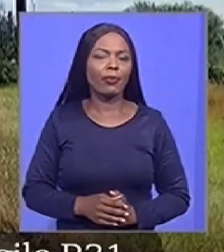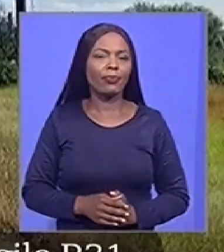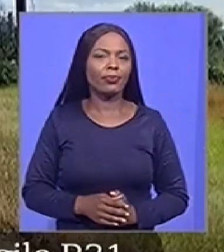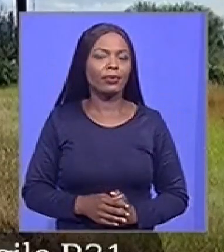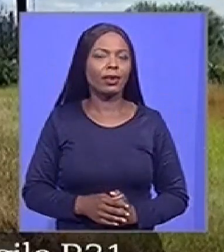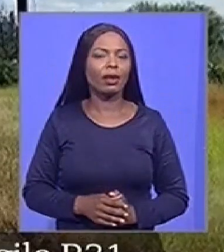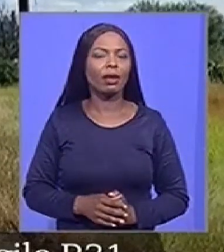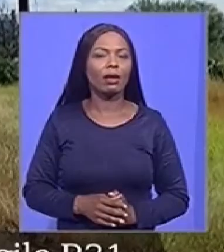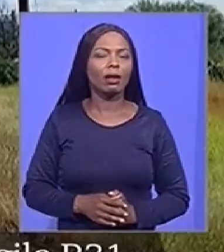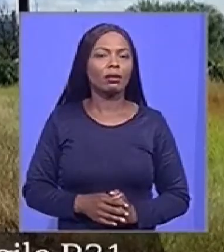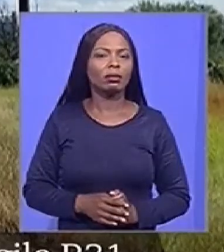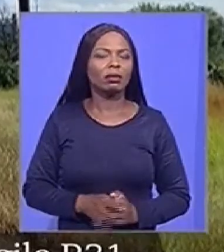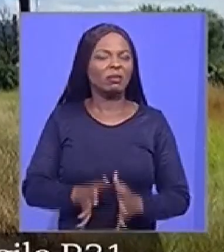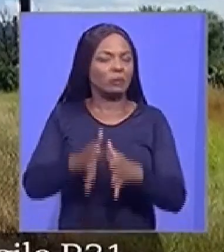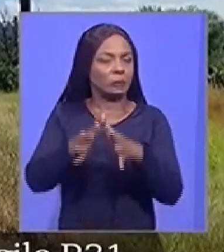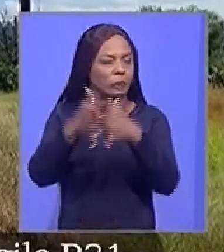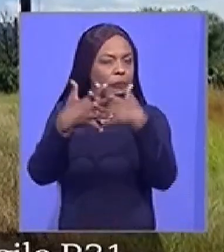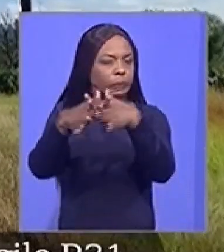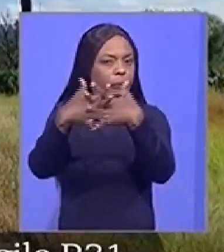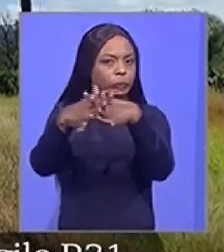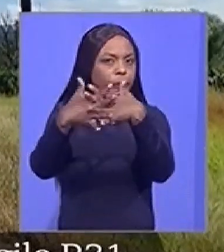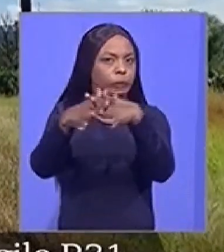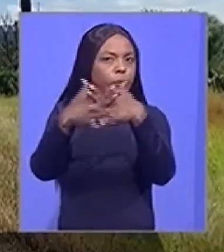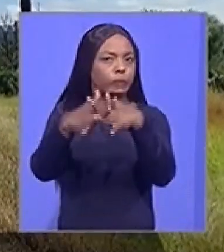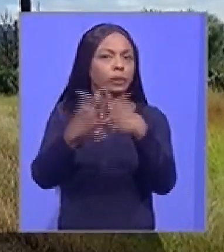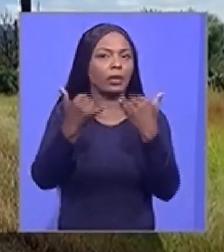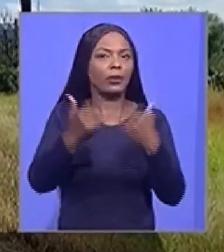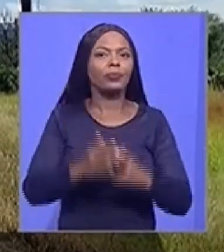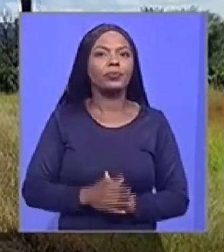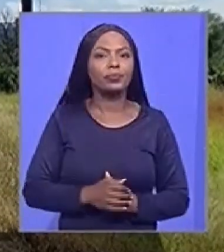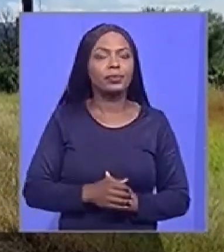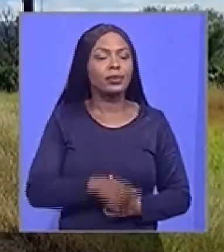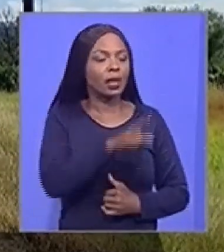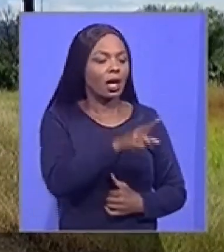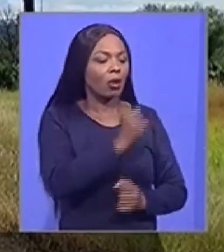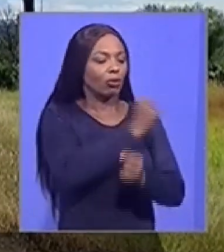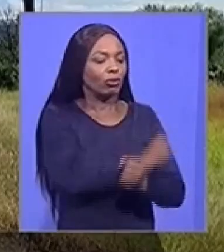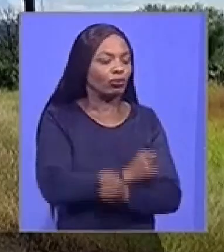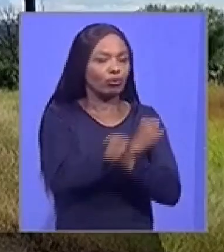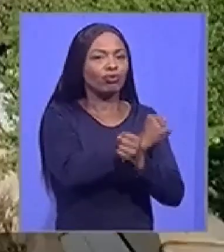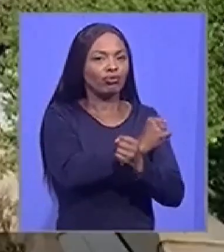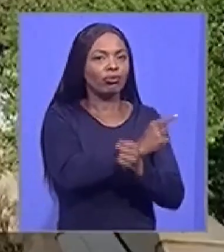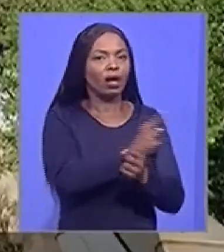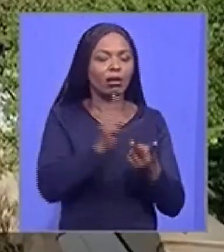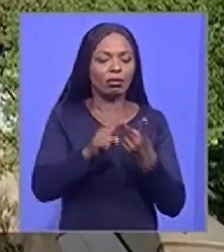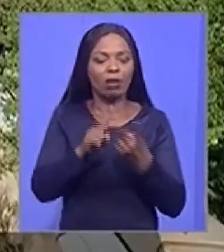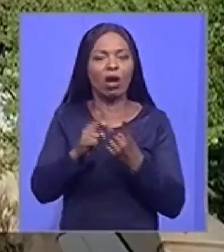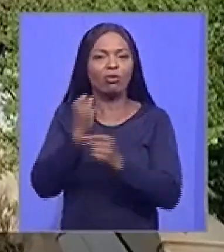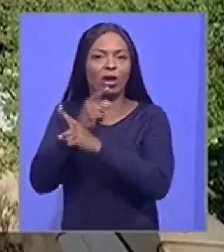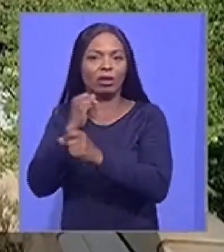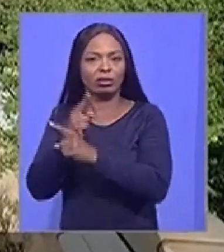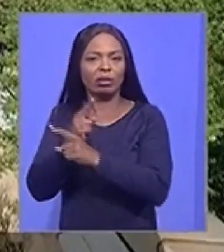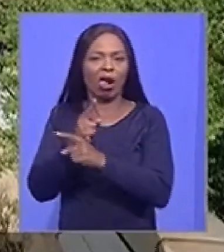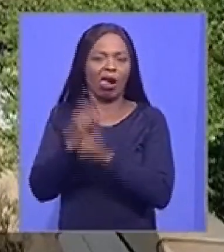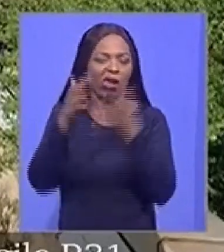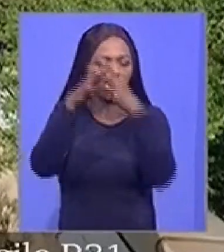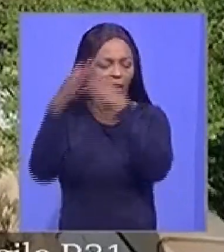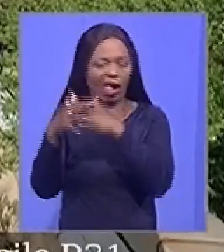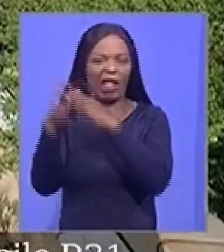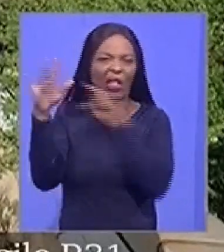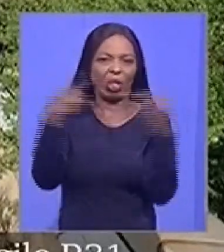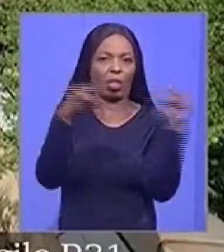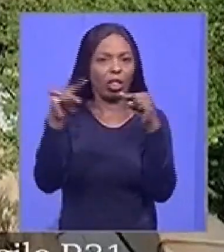Ho ne o rena tsitsipano nakong eo borathipa le bakganni ba ditekesi ba etsa thibella ka ditekesi tsa bona mmileng wa R31 haufi